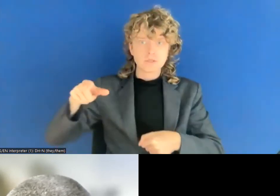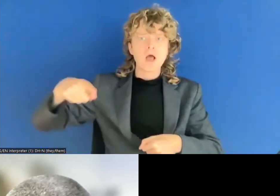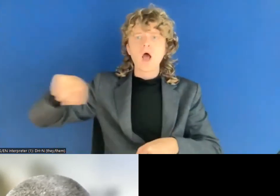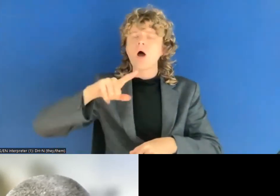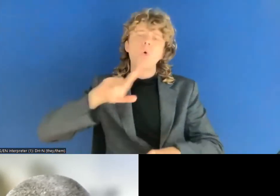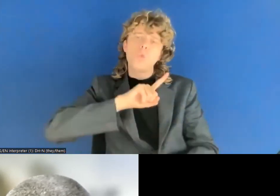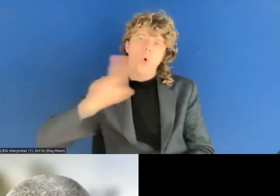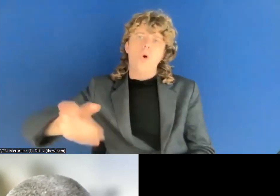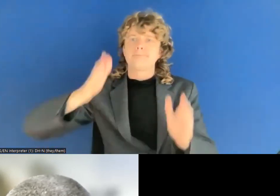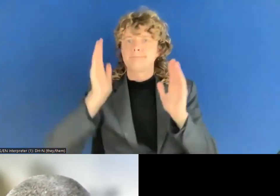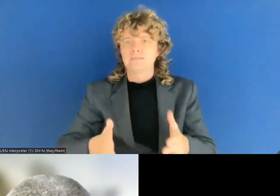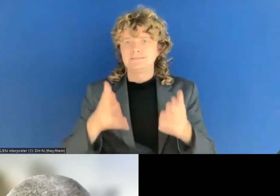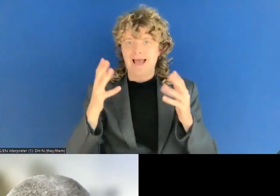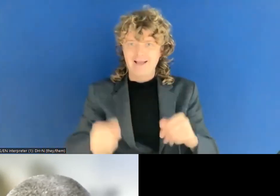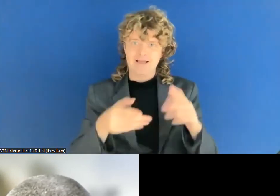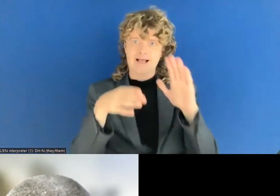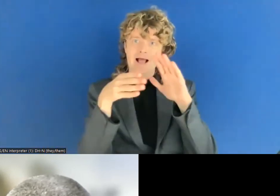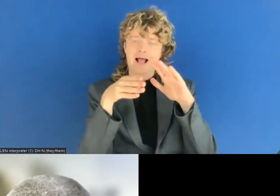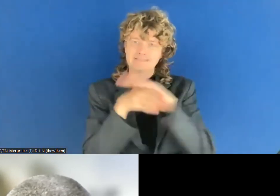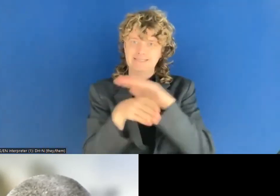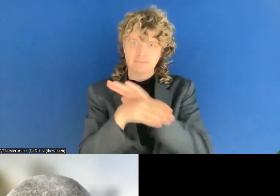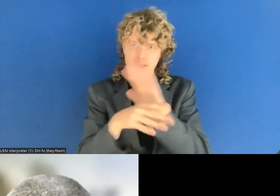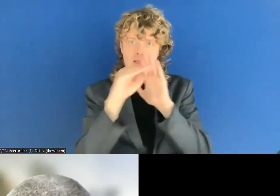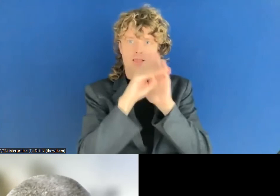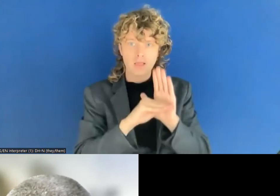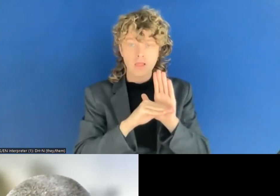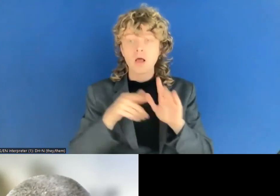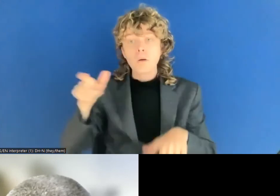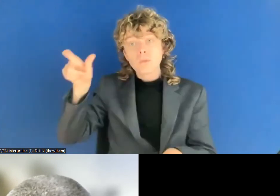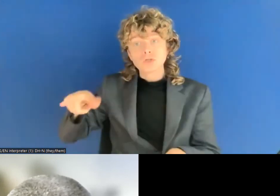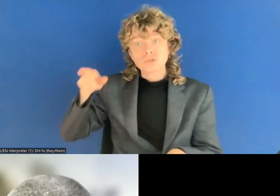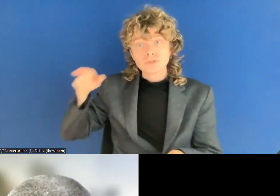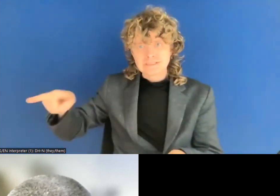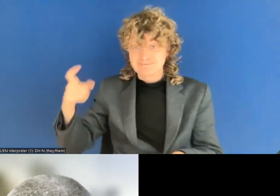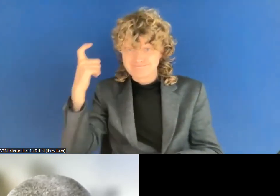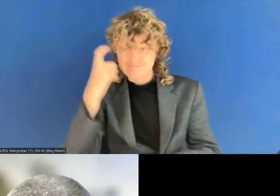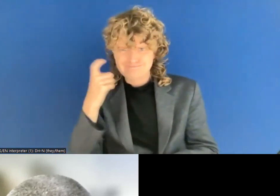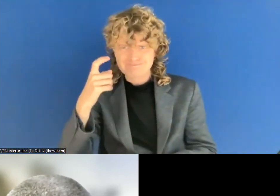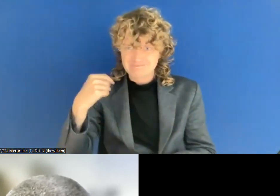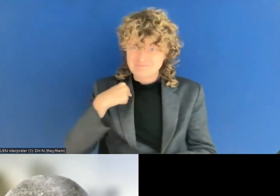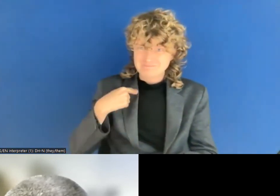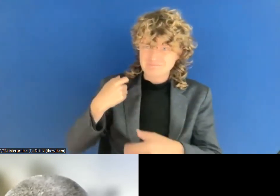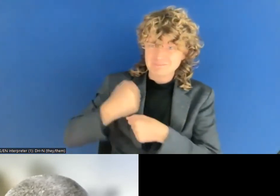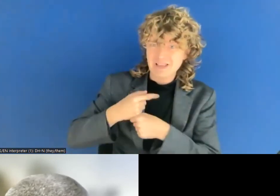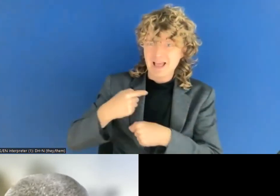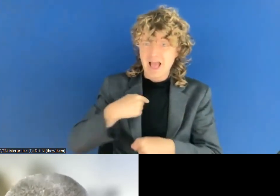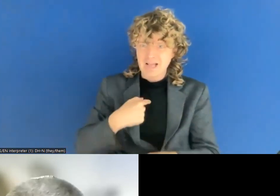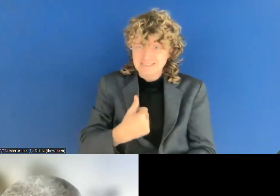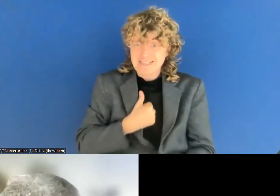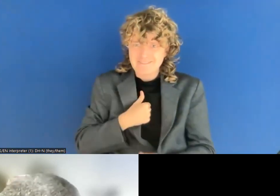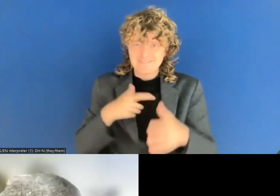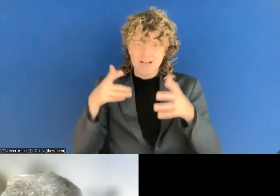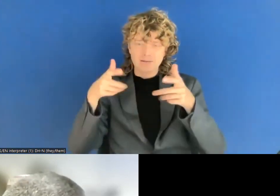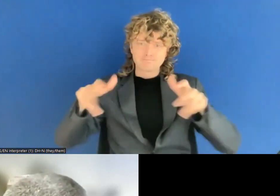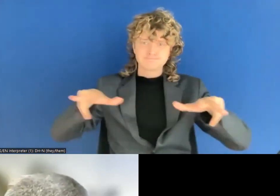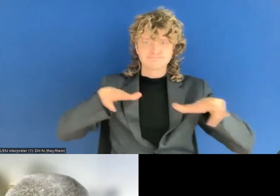who said, well, where to start, I think he is under that. He falls under that category. Well, it depends on if